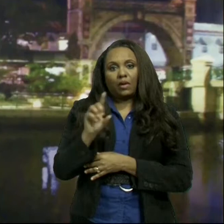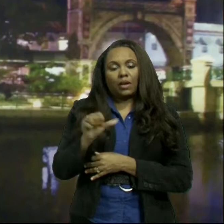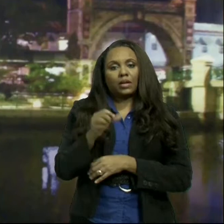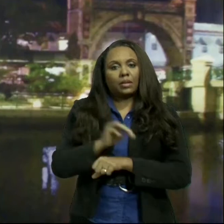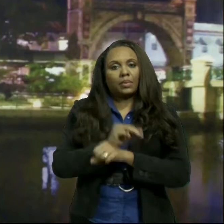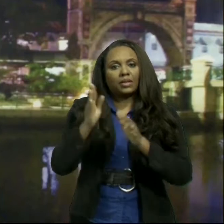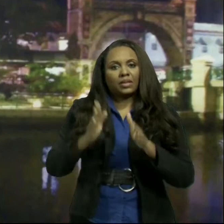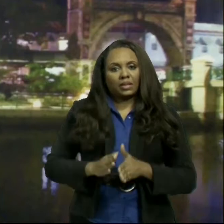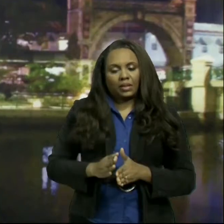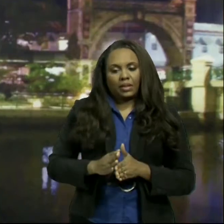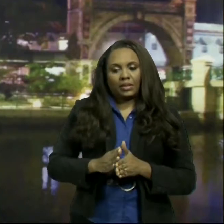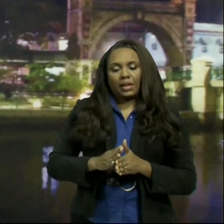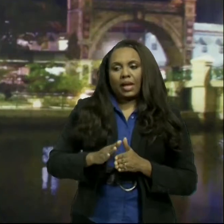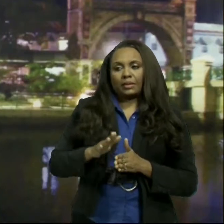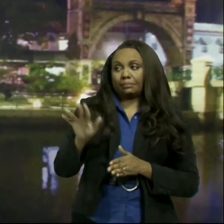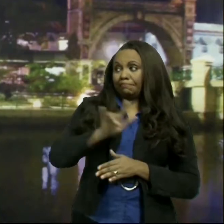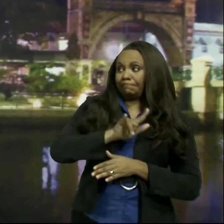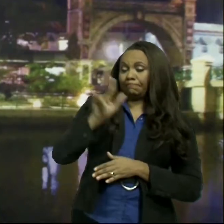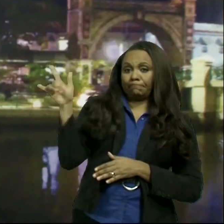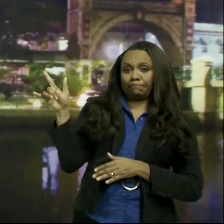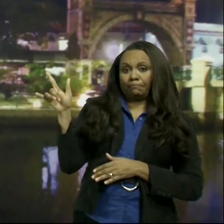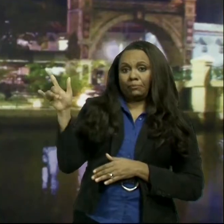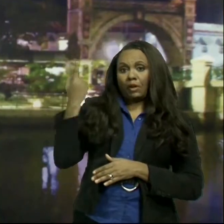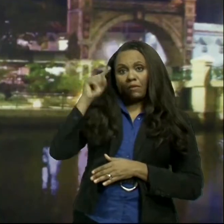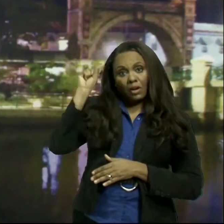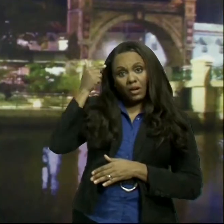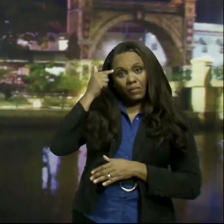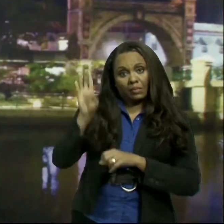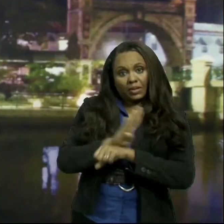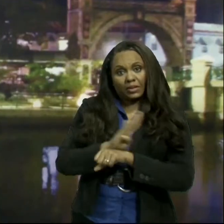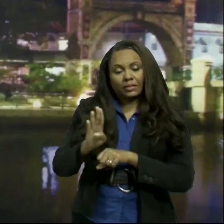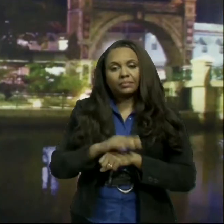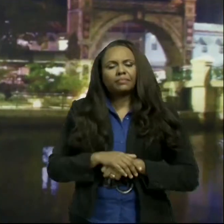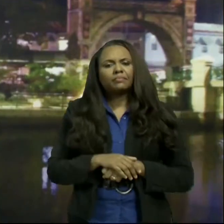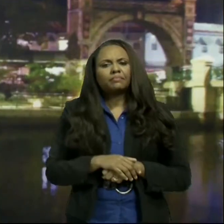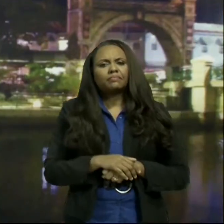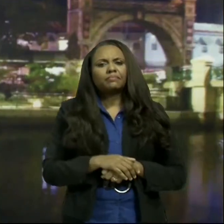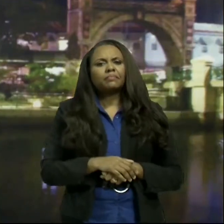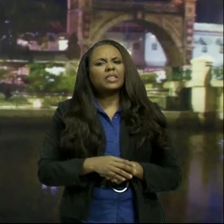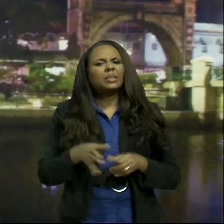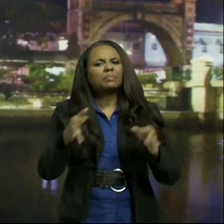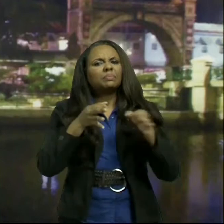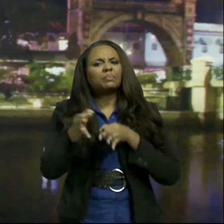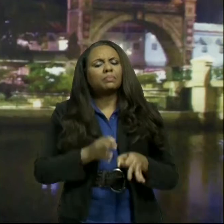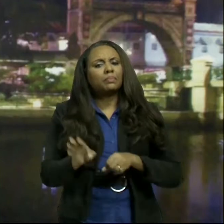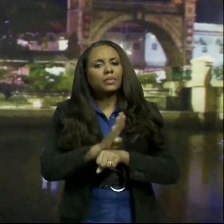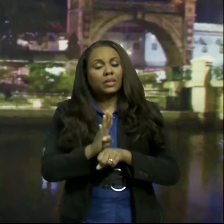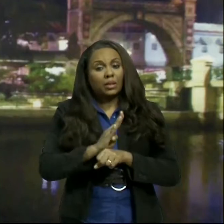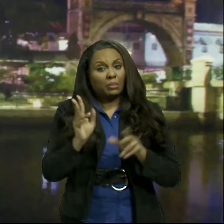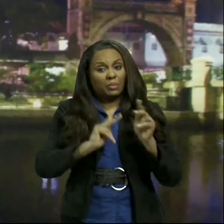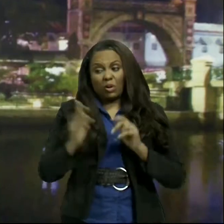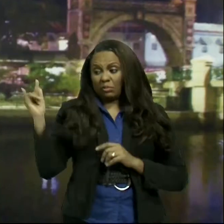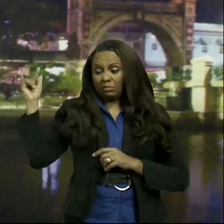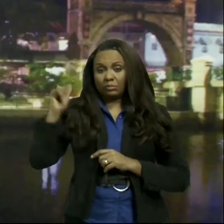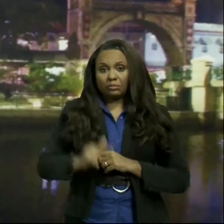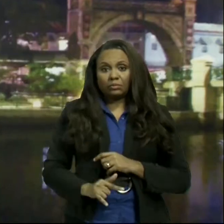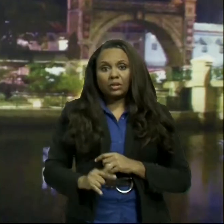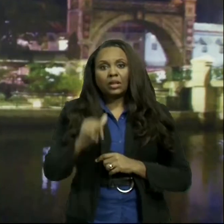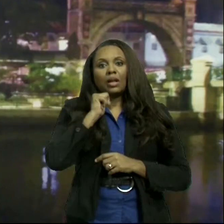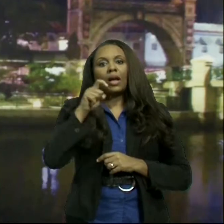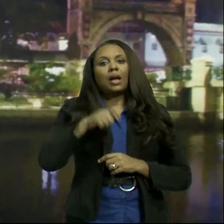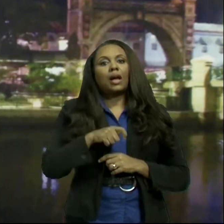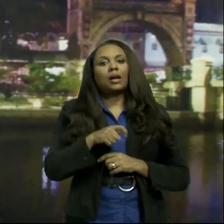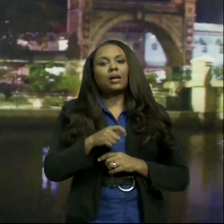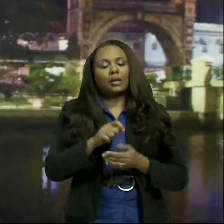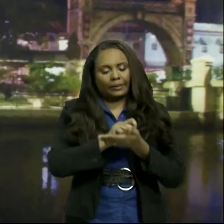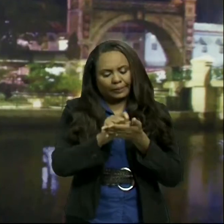government business. Now, in explaining the process, the Information Minister said people coming into the island will no longer be required to